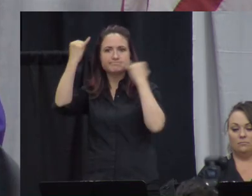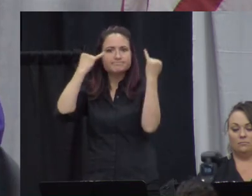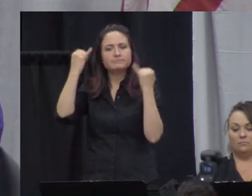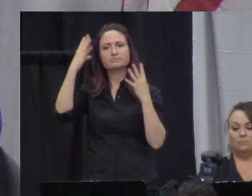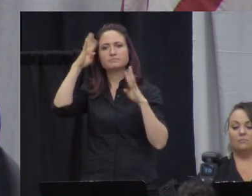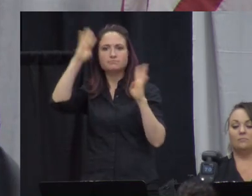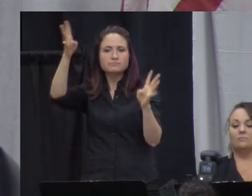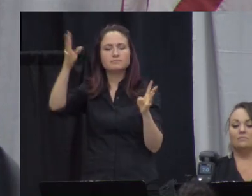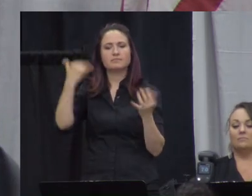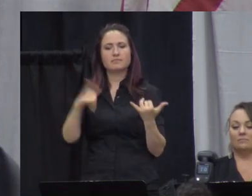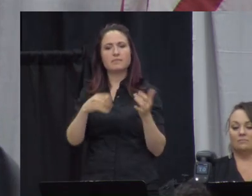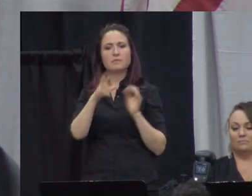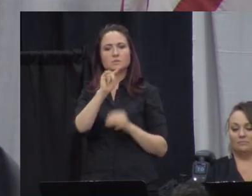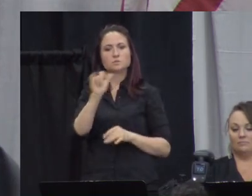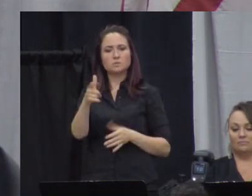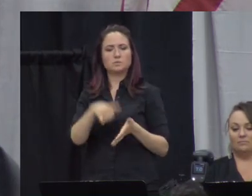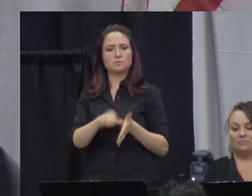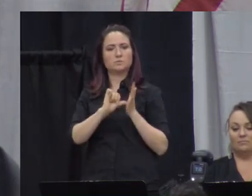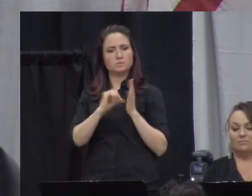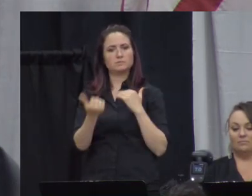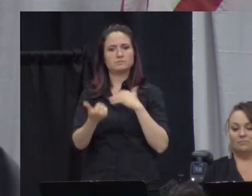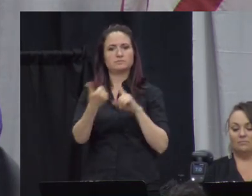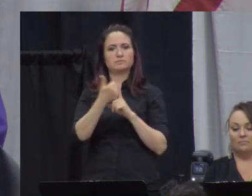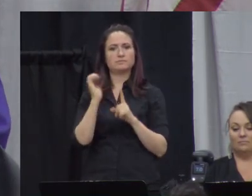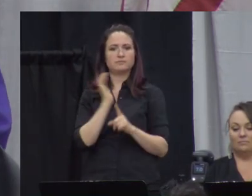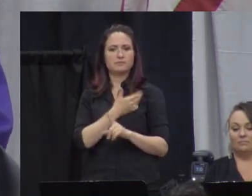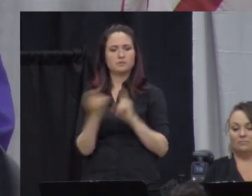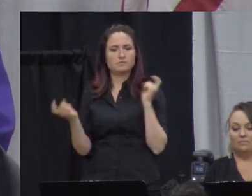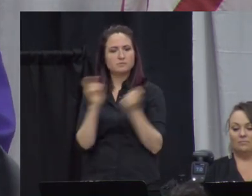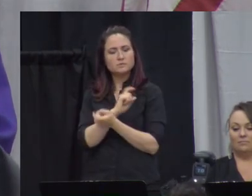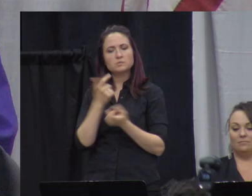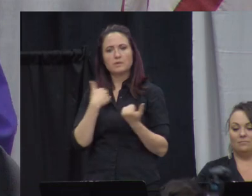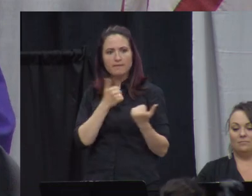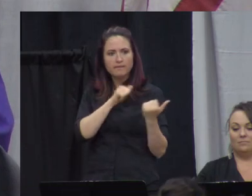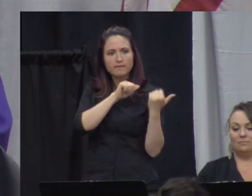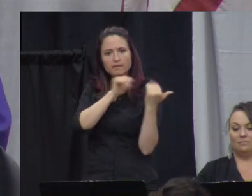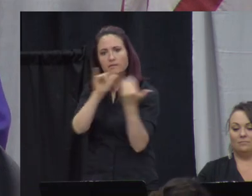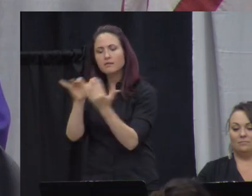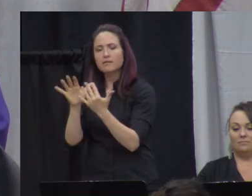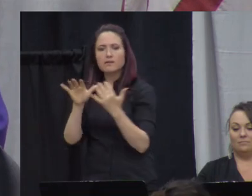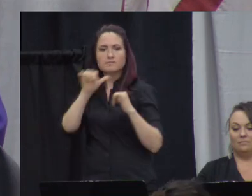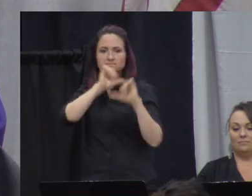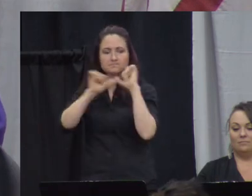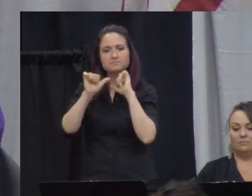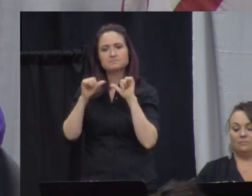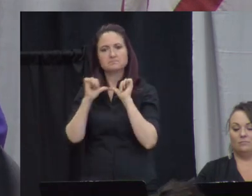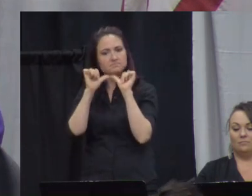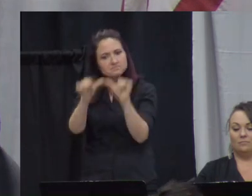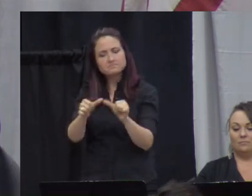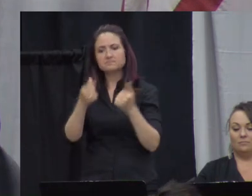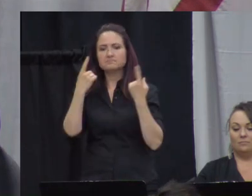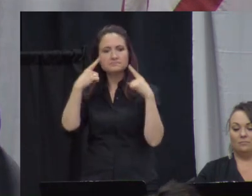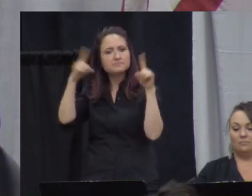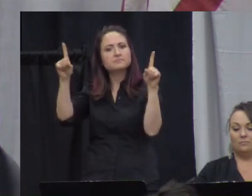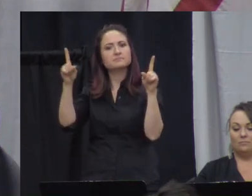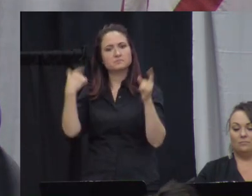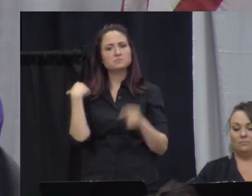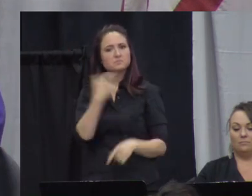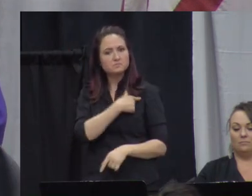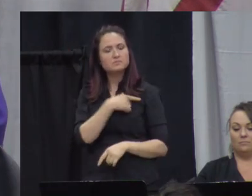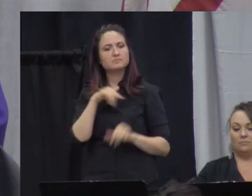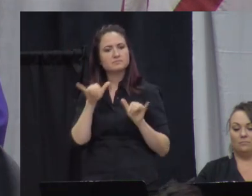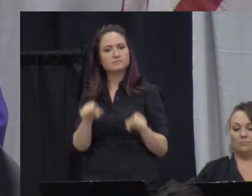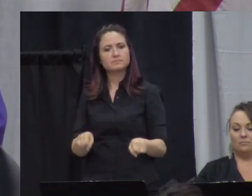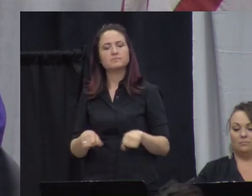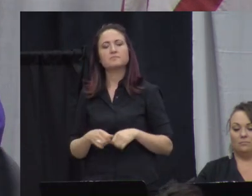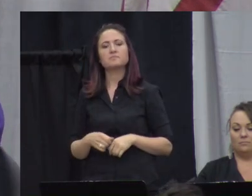tools influence the change. We have made it so far. We went through multiple challenges in our lives, and we endured. We succeeded. I am thrilled